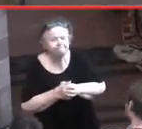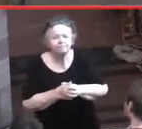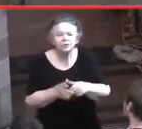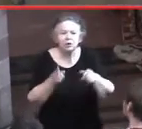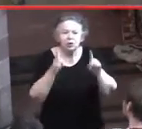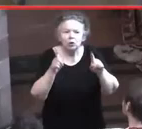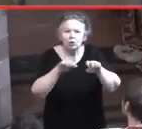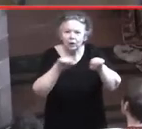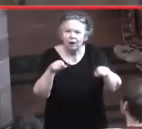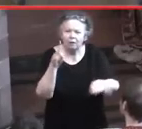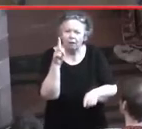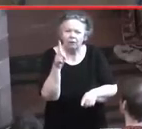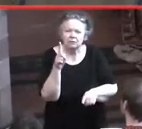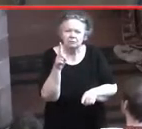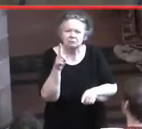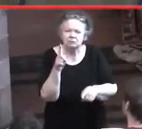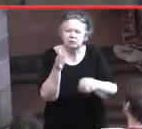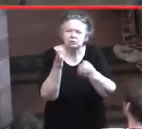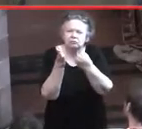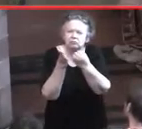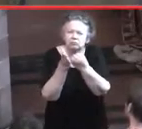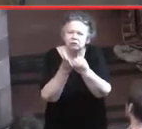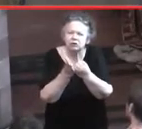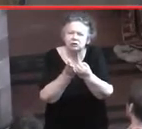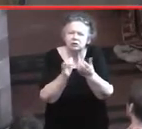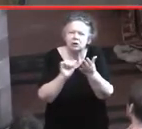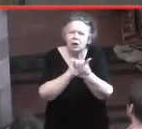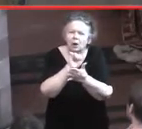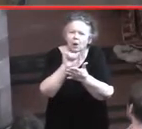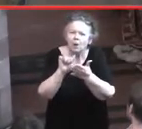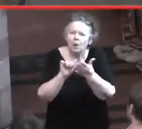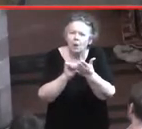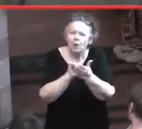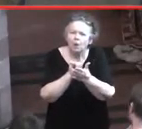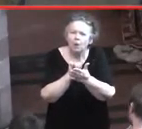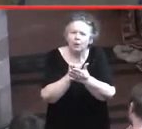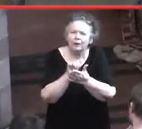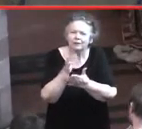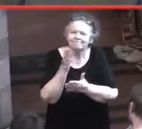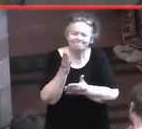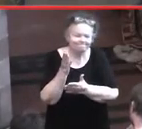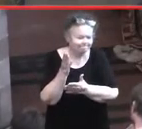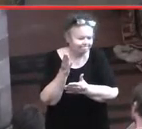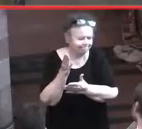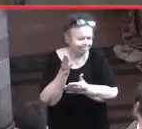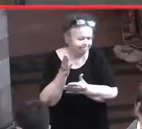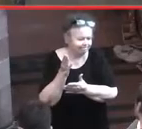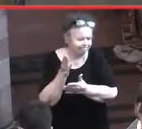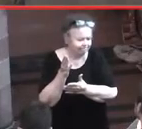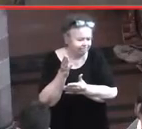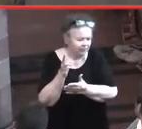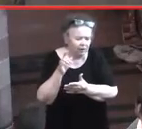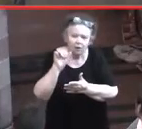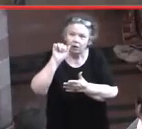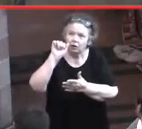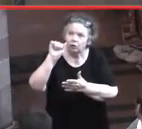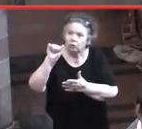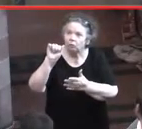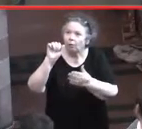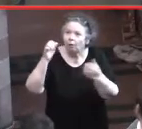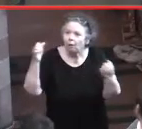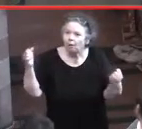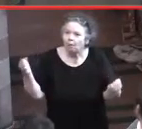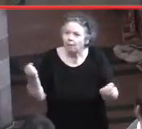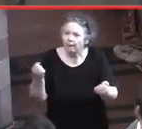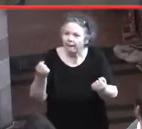praise. Lord our God, gracious and holy, your power sustains